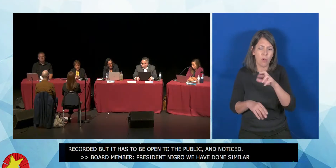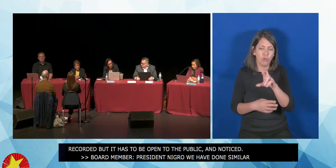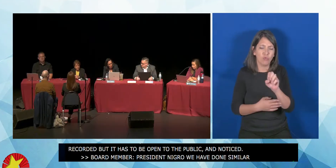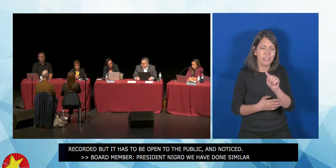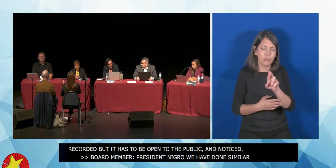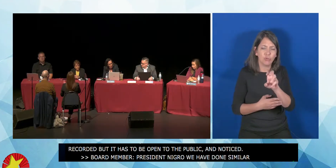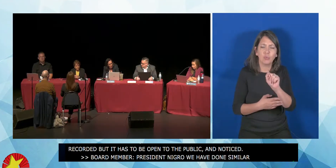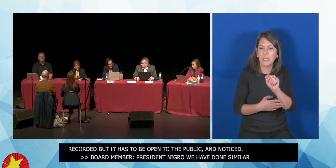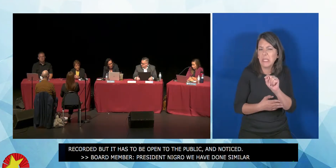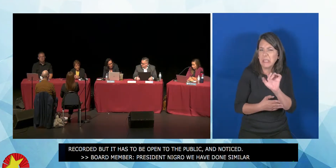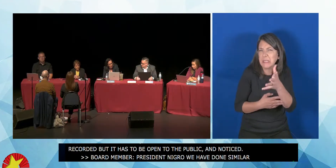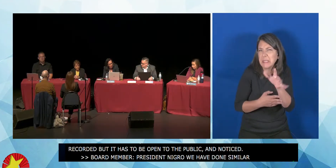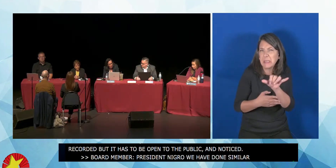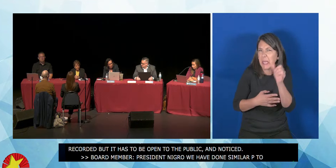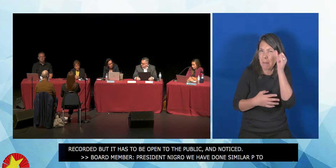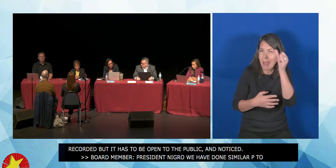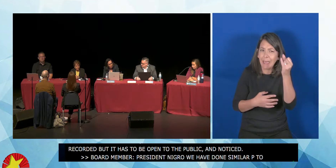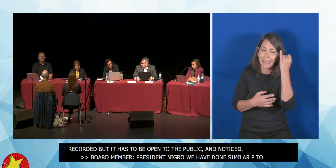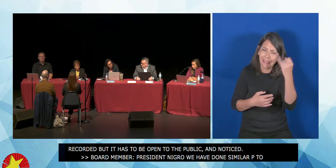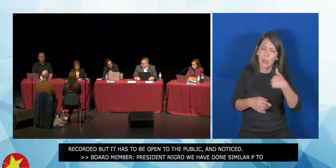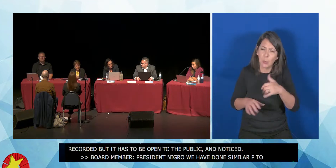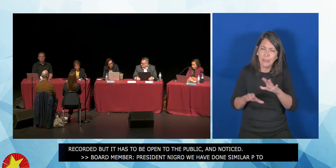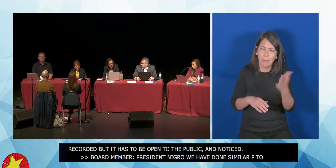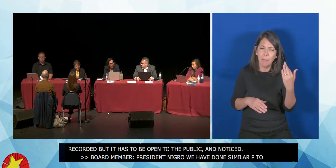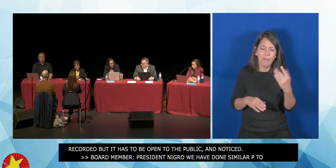allow for,